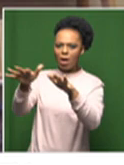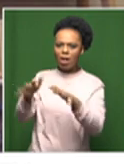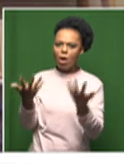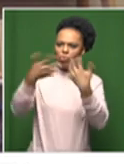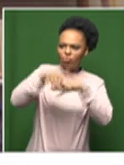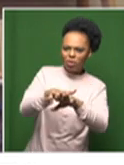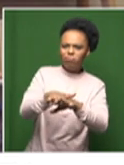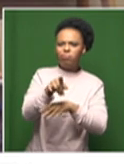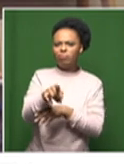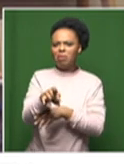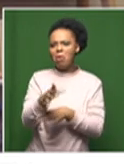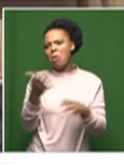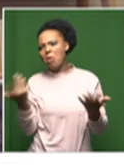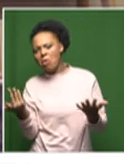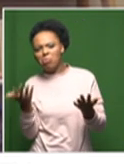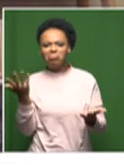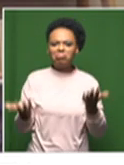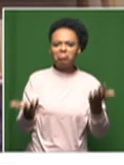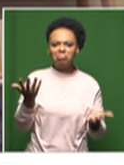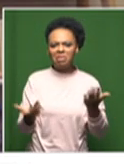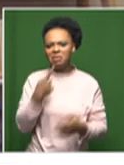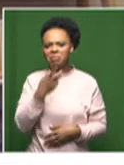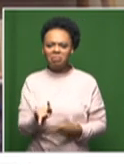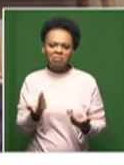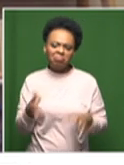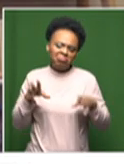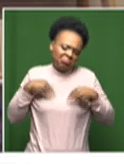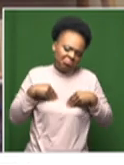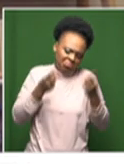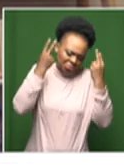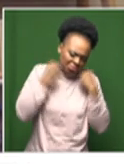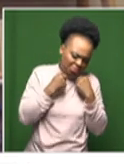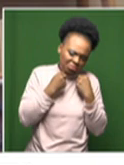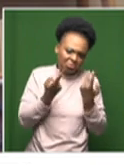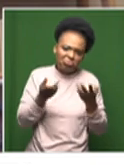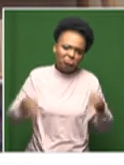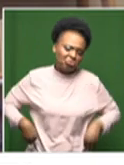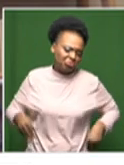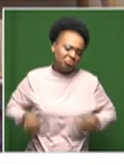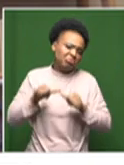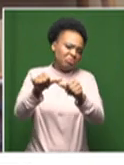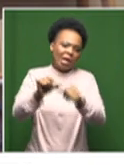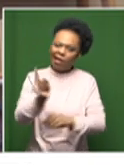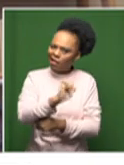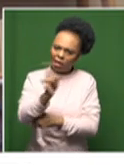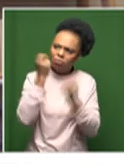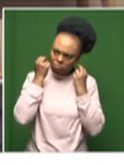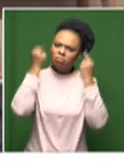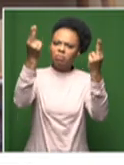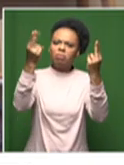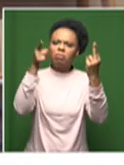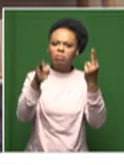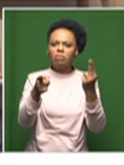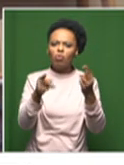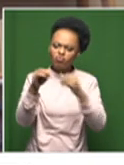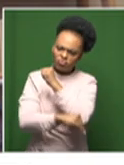collaborate or become complicit in corruption. So we must also put our own foot down collectively and individually